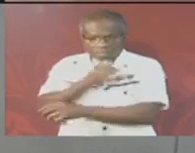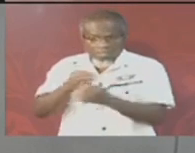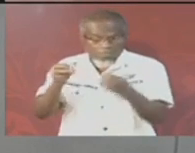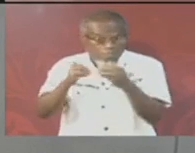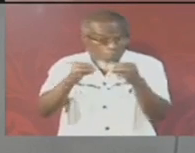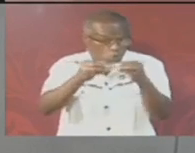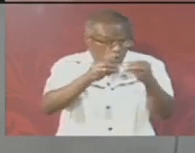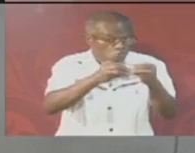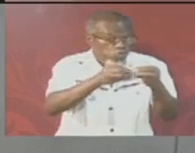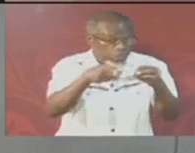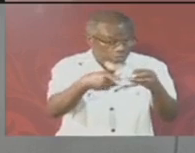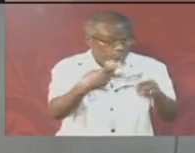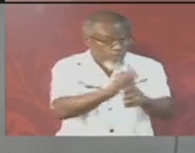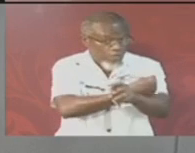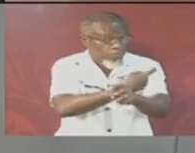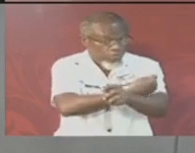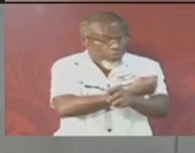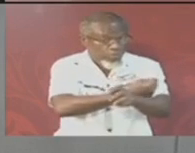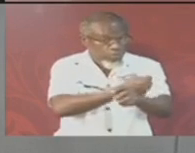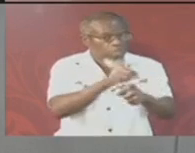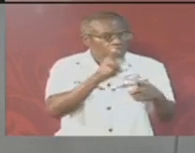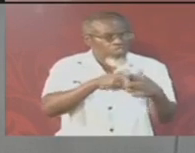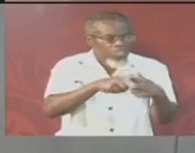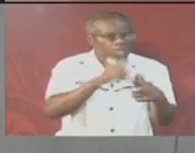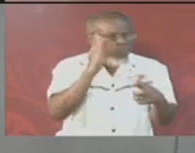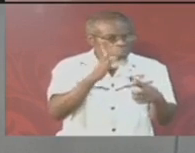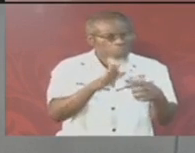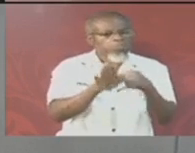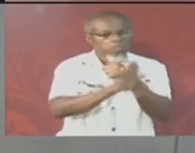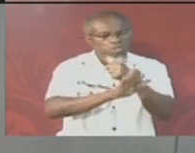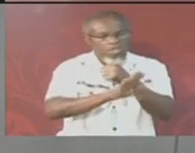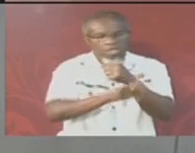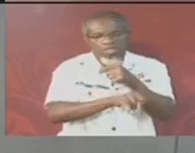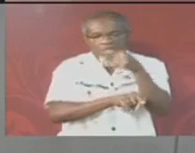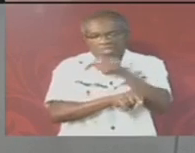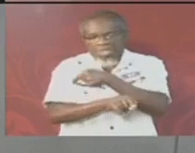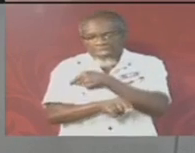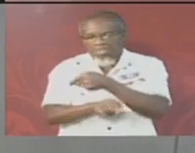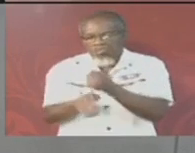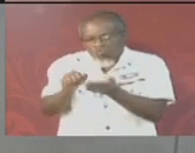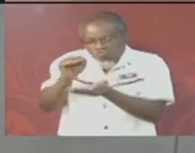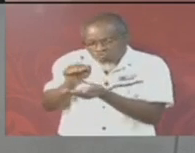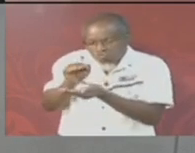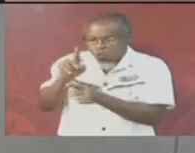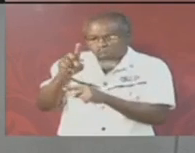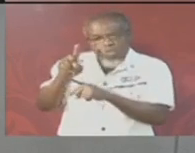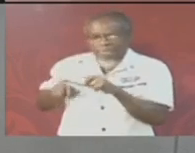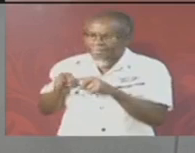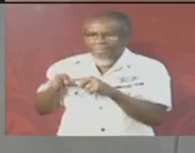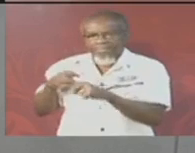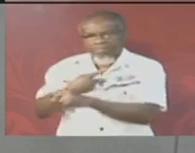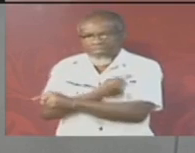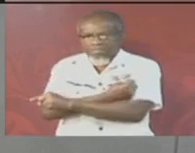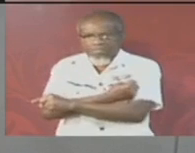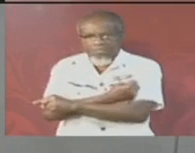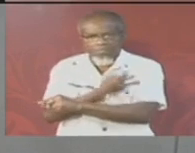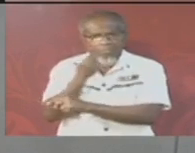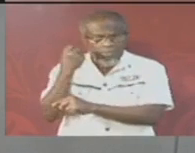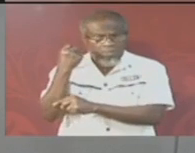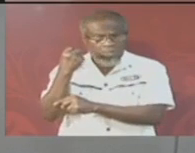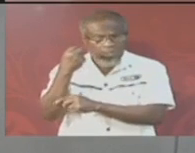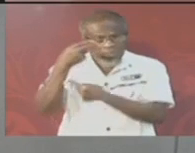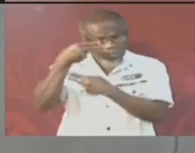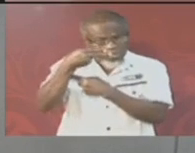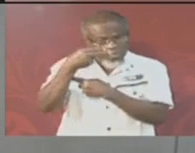vaccinate themselves. WHO vaccines so far, as you know, are really for people above 18 years of age. So we have a whole herd of